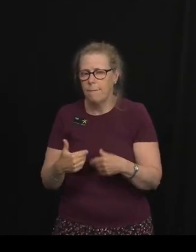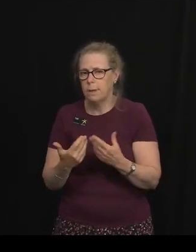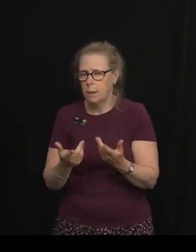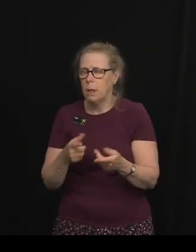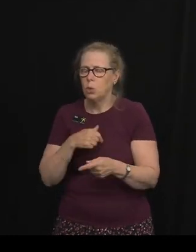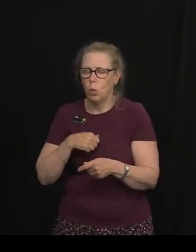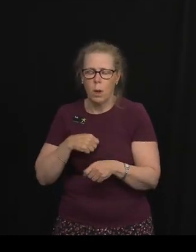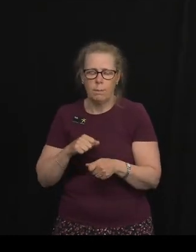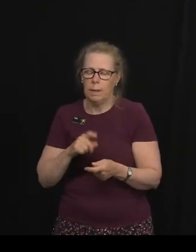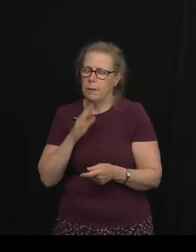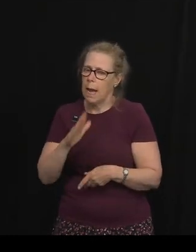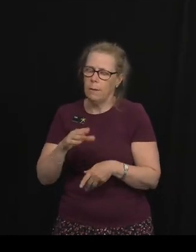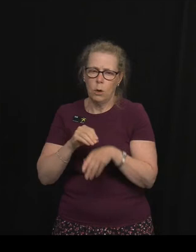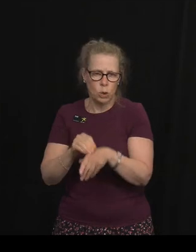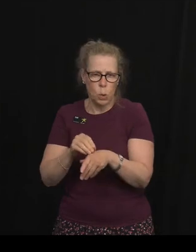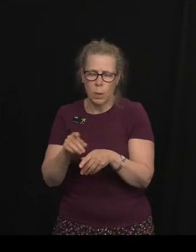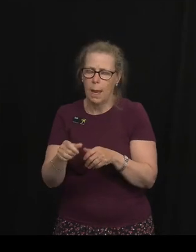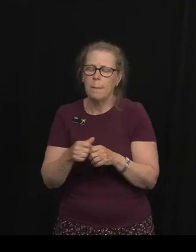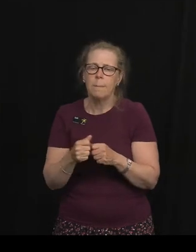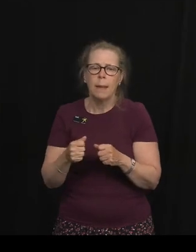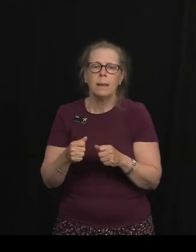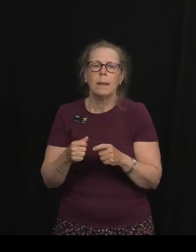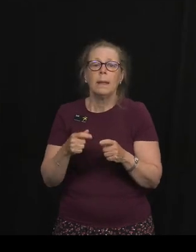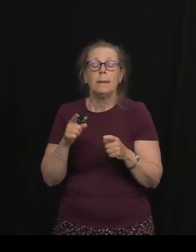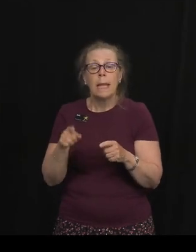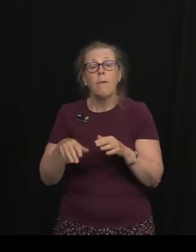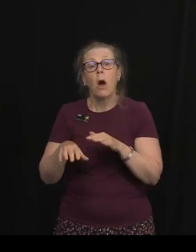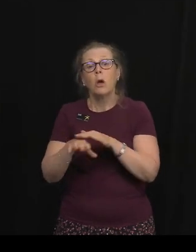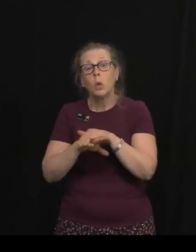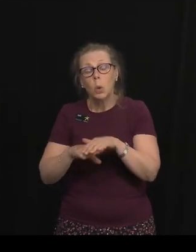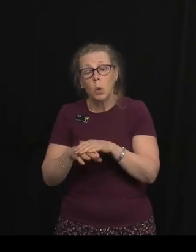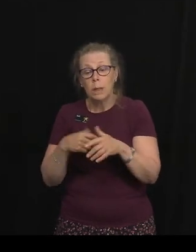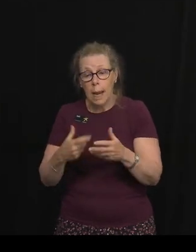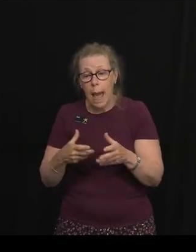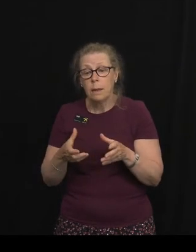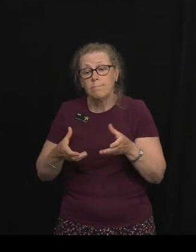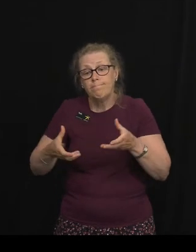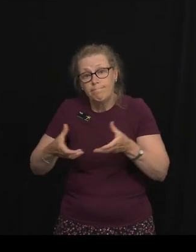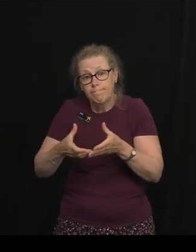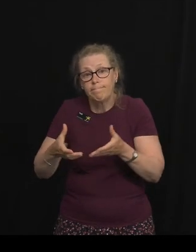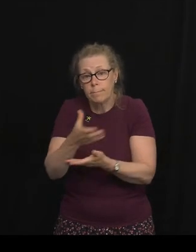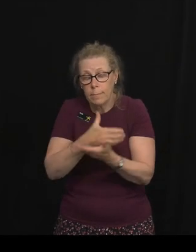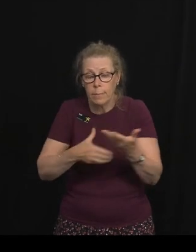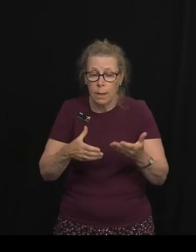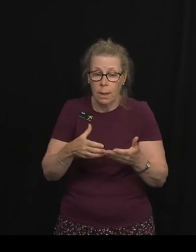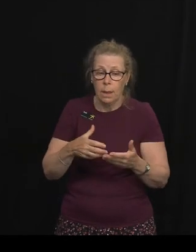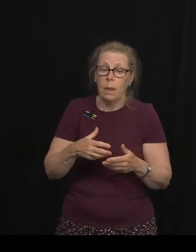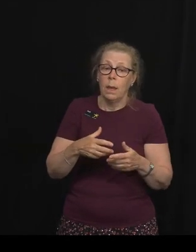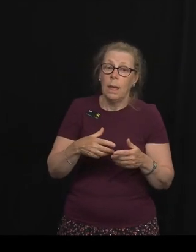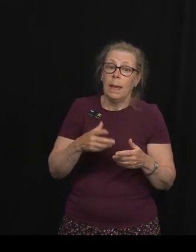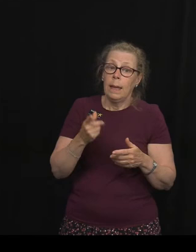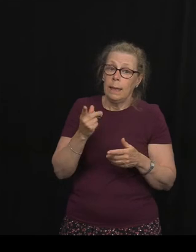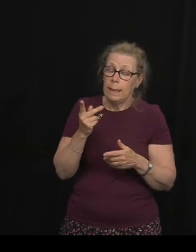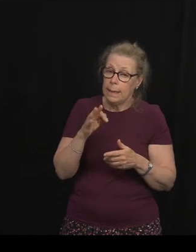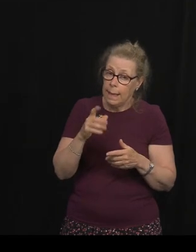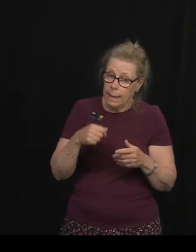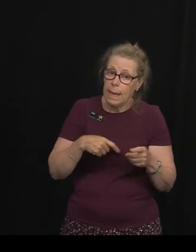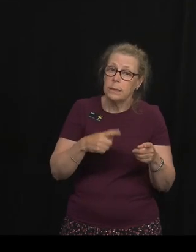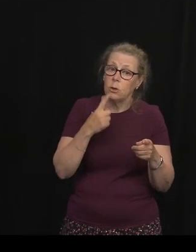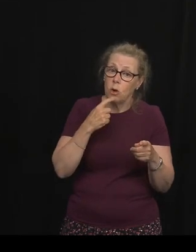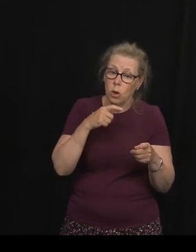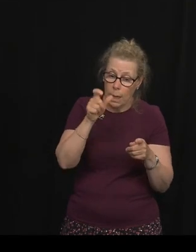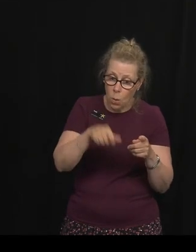ill. And that was thanks to basically, I mean, the cooperation between the Kenyan Red Cross, the International Committee of the Red